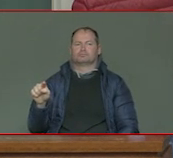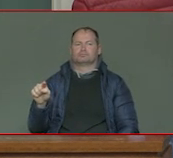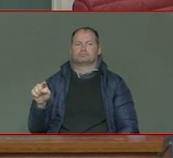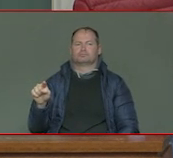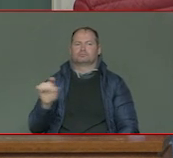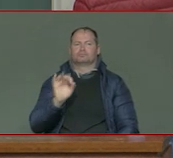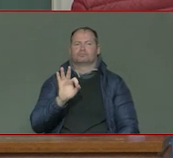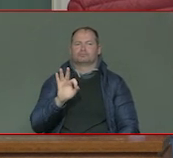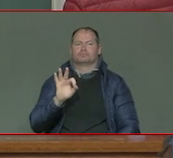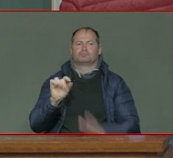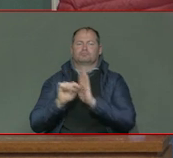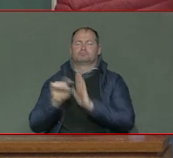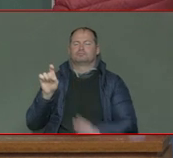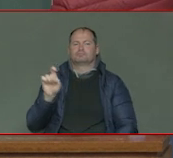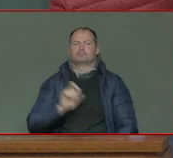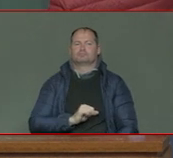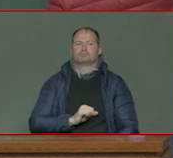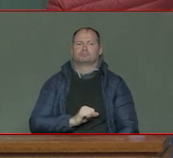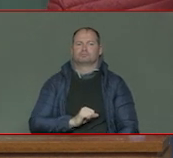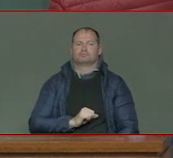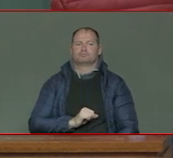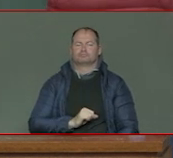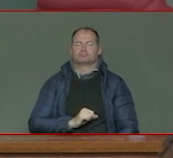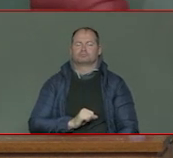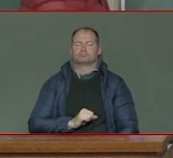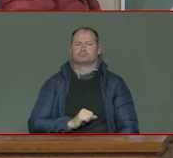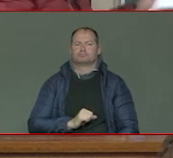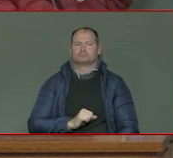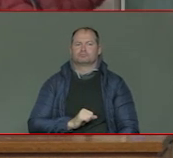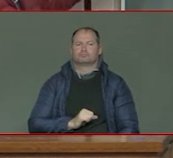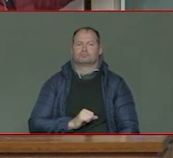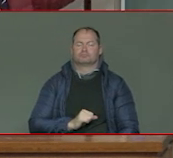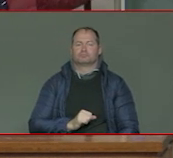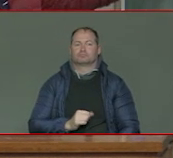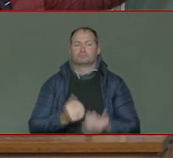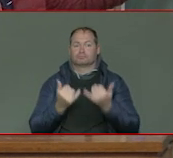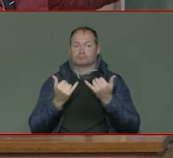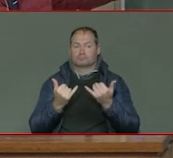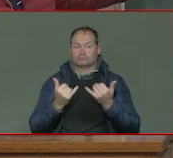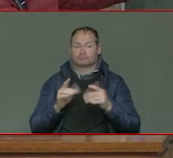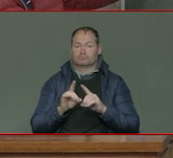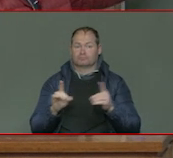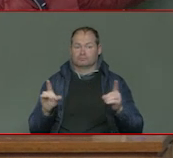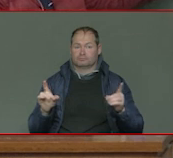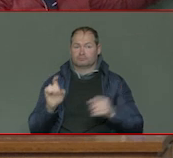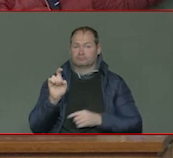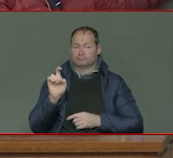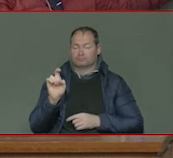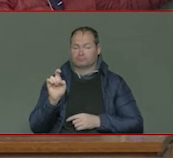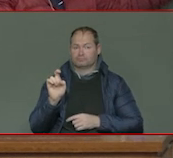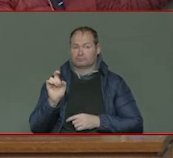3 minus x. Right, now let's quickly have a look here. People, I cannot differentiate for x if it's found